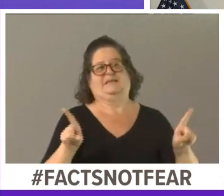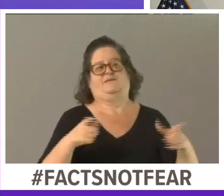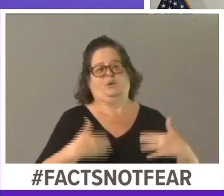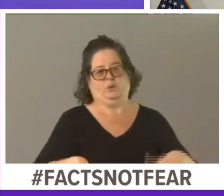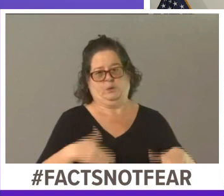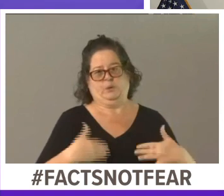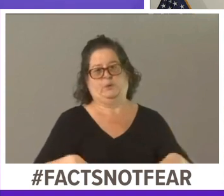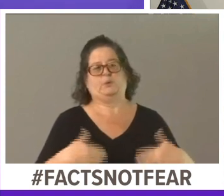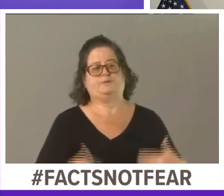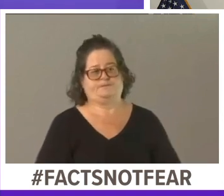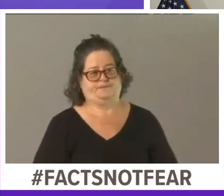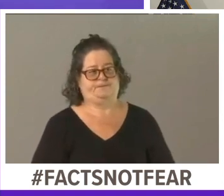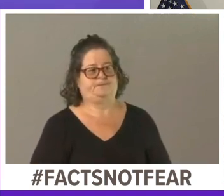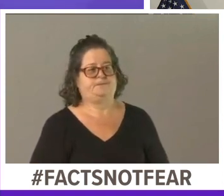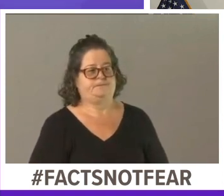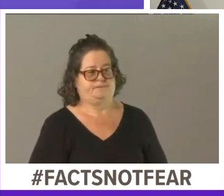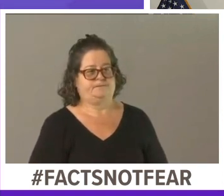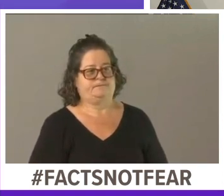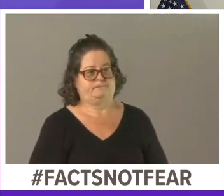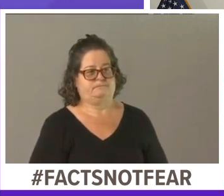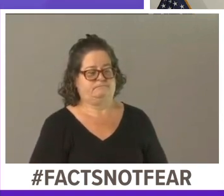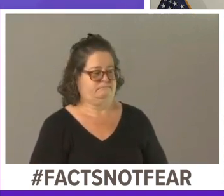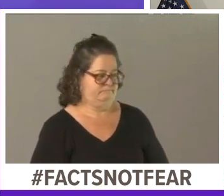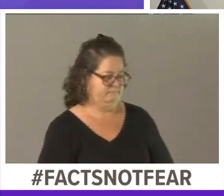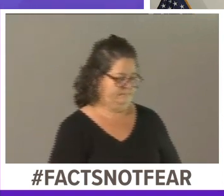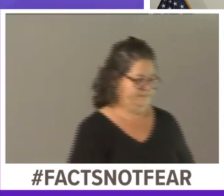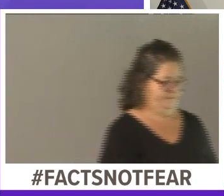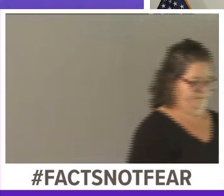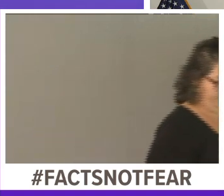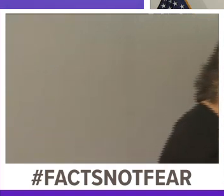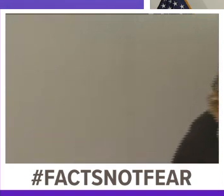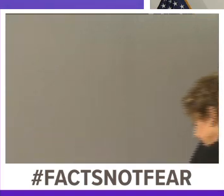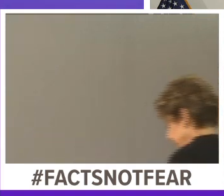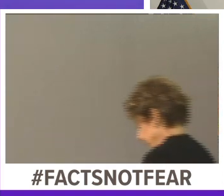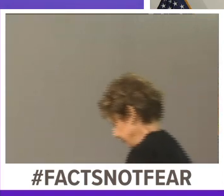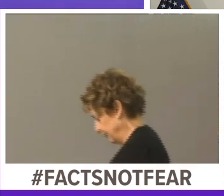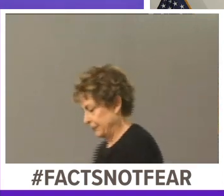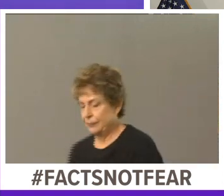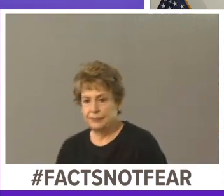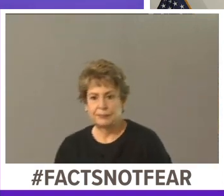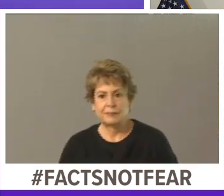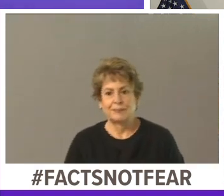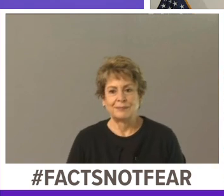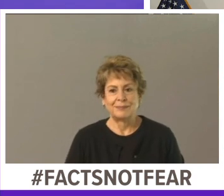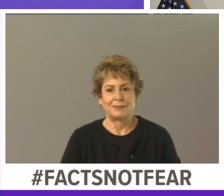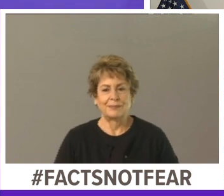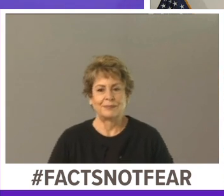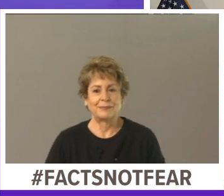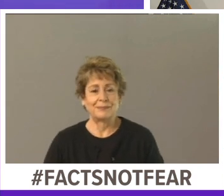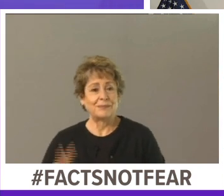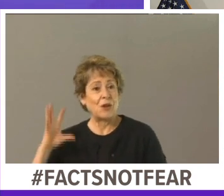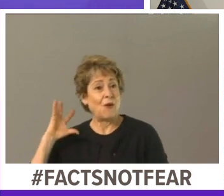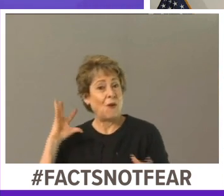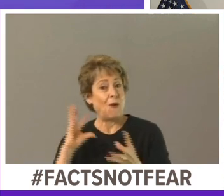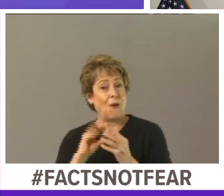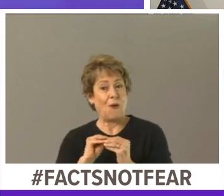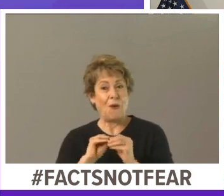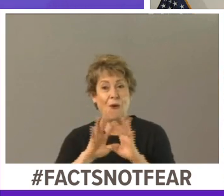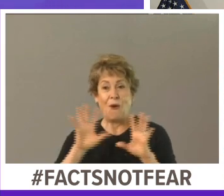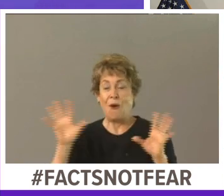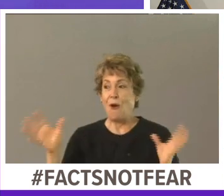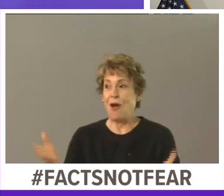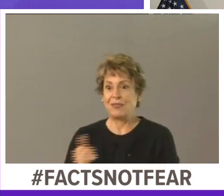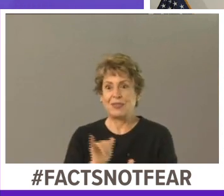What we've gone through and the challenges that I'm sharing with you really is Arizona's new normal, and it's our new normal for